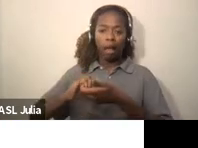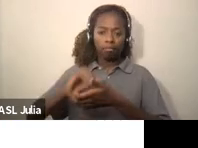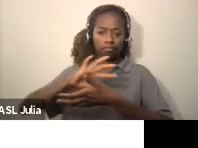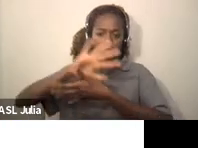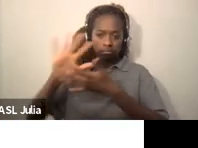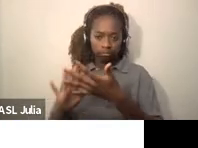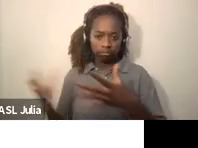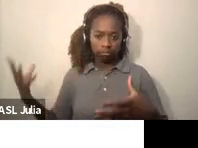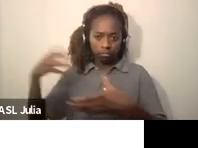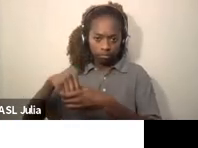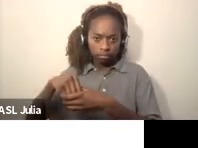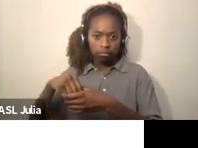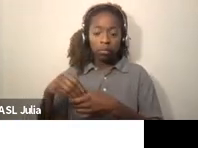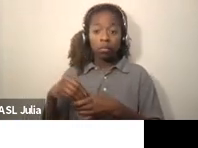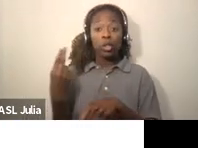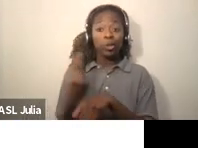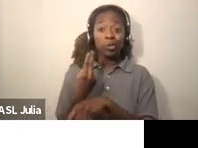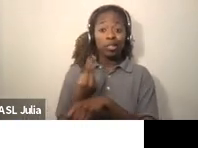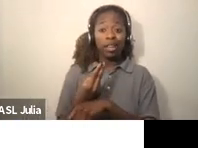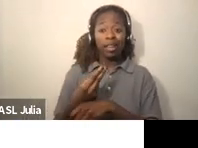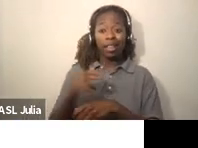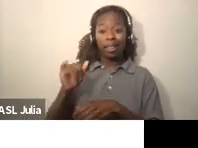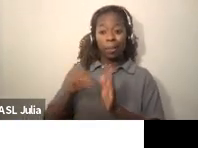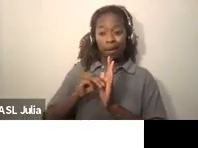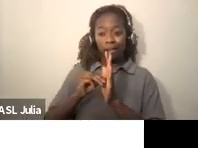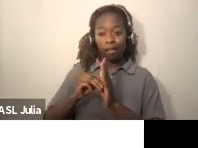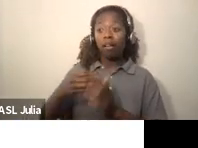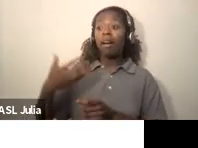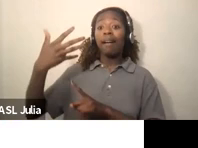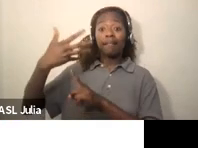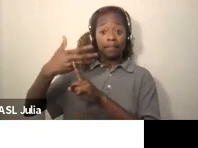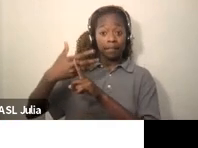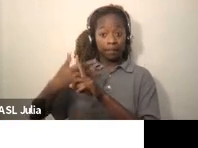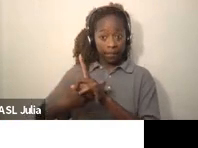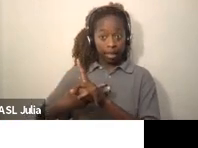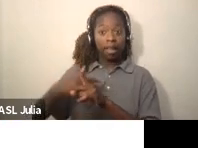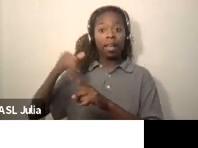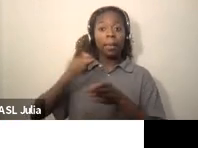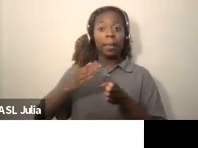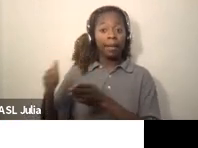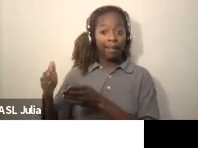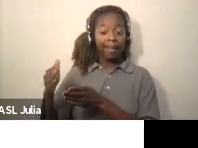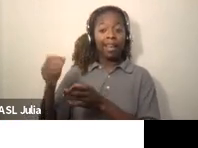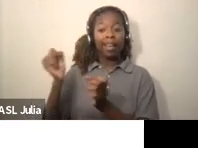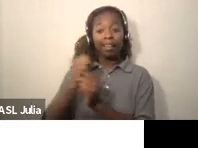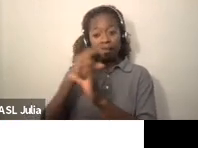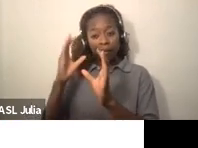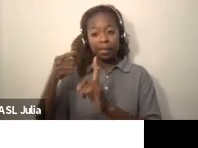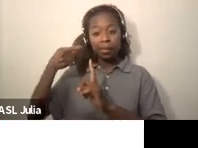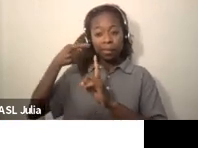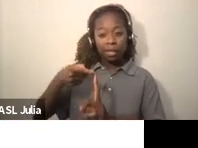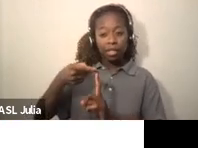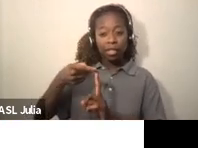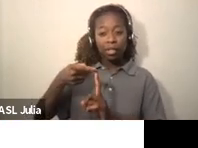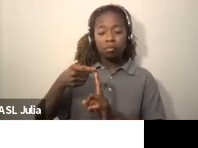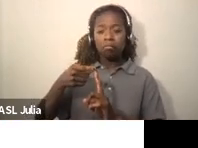librarians and using a consensus model over the course of five months the plan's vision mission and theory of action and anchor goals